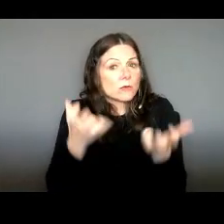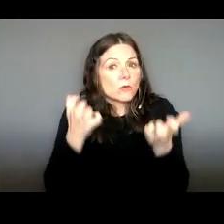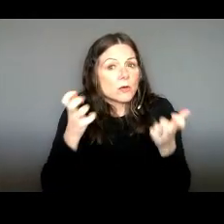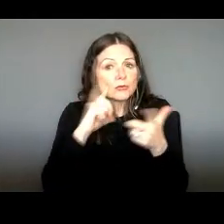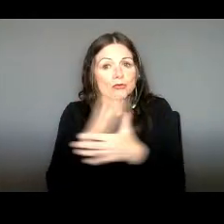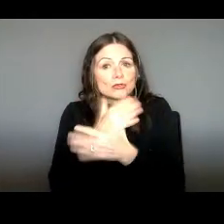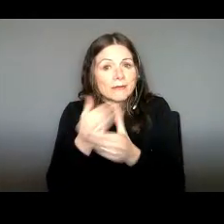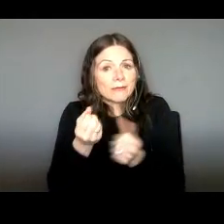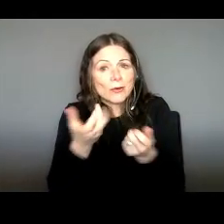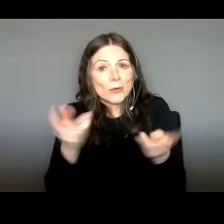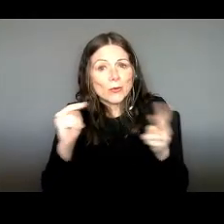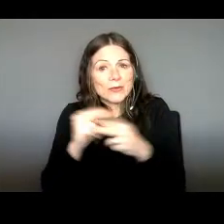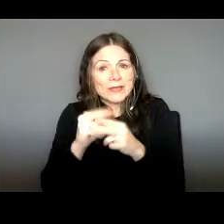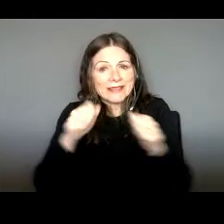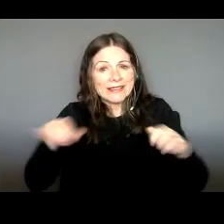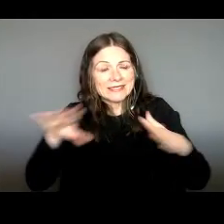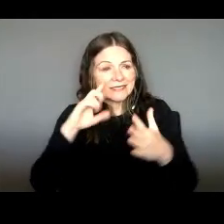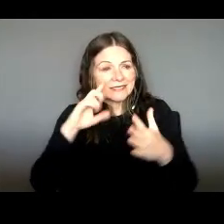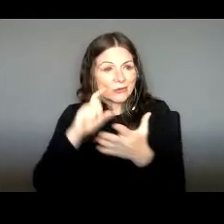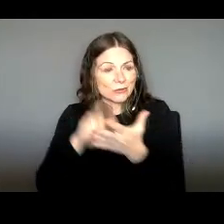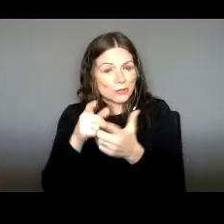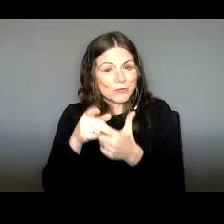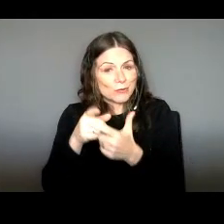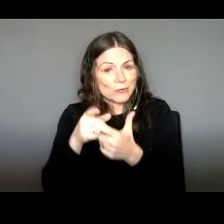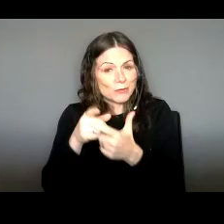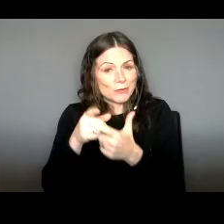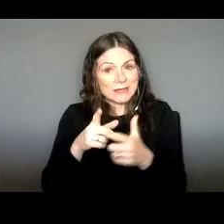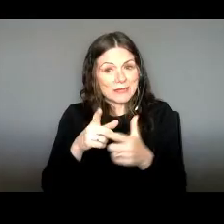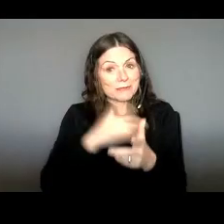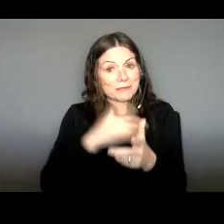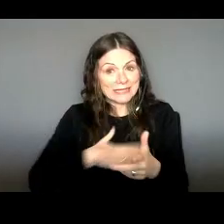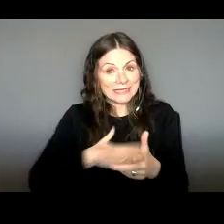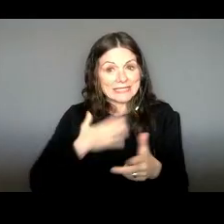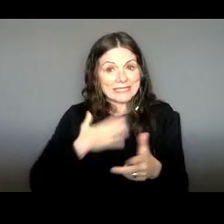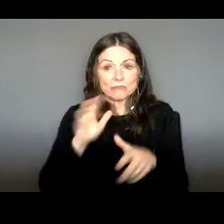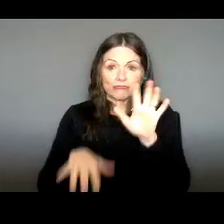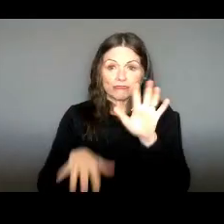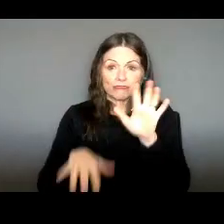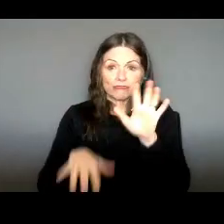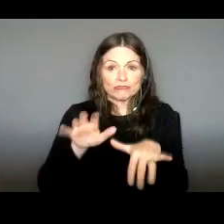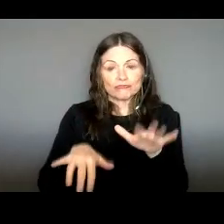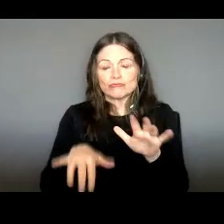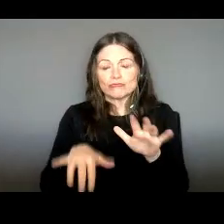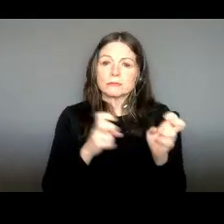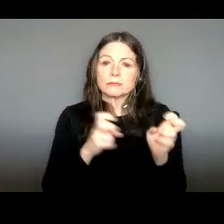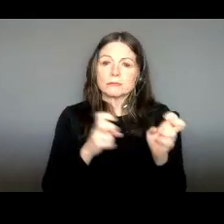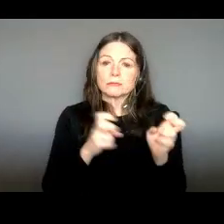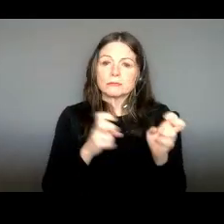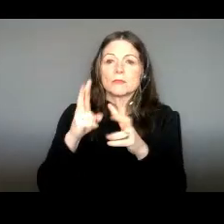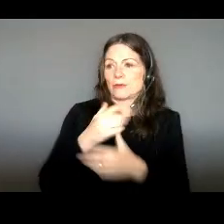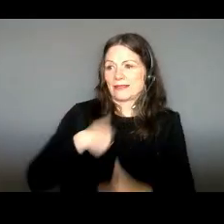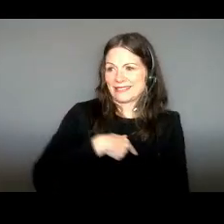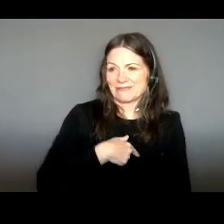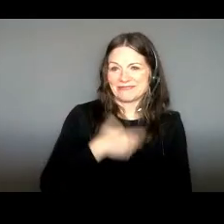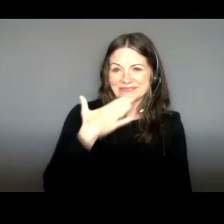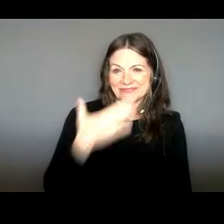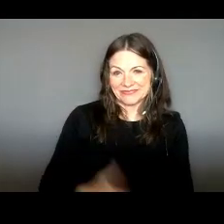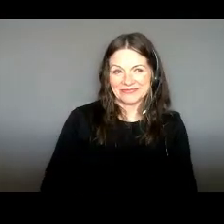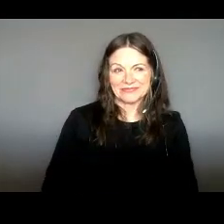acknowledgement in the chat, and we will really, really appreciate you sharing it with us.